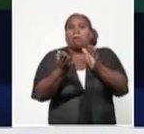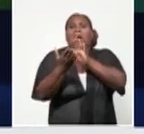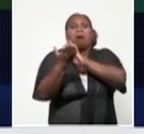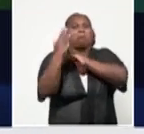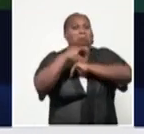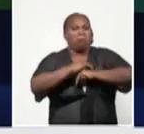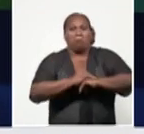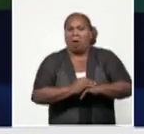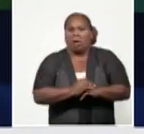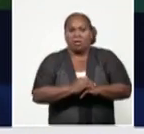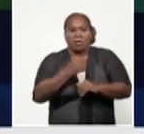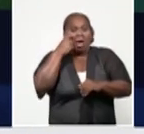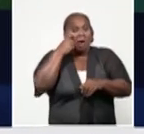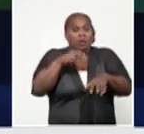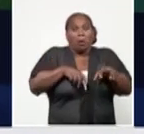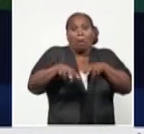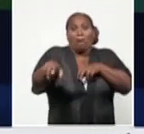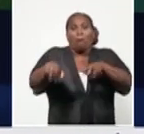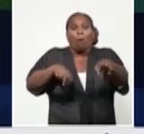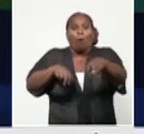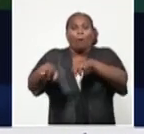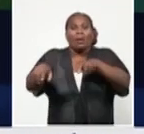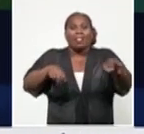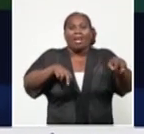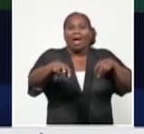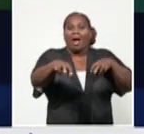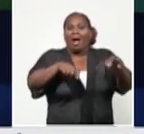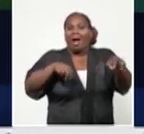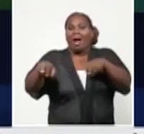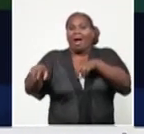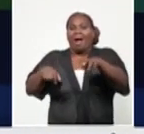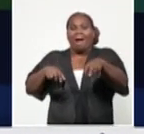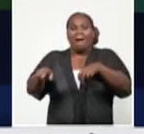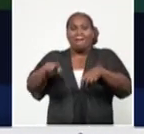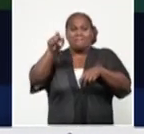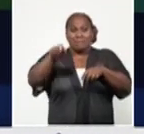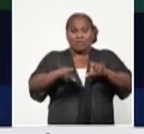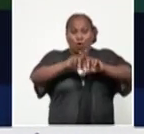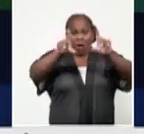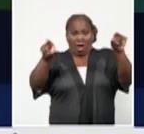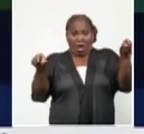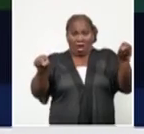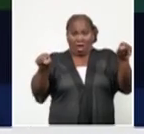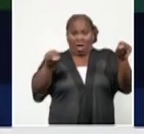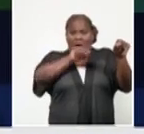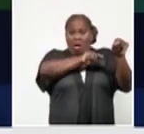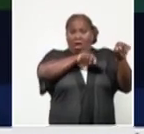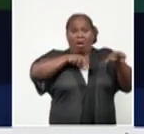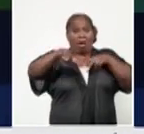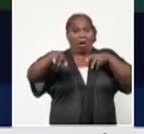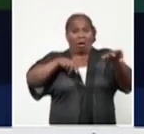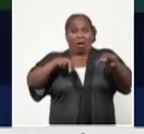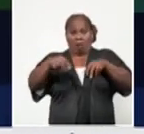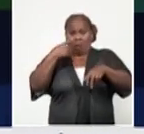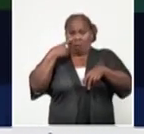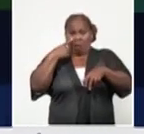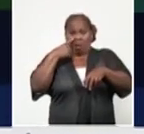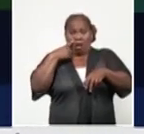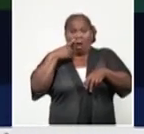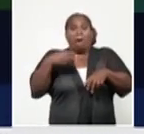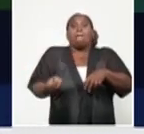are asymptomatic and that there has been a considerable movement of people across the entire country in recent